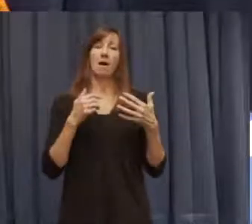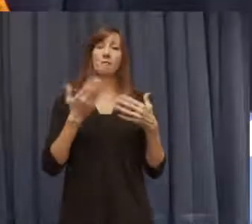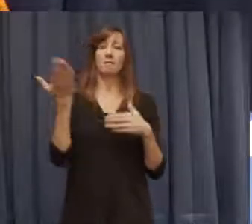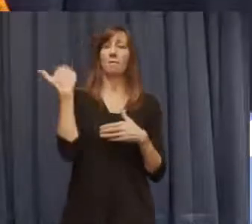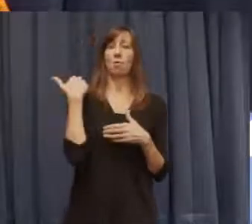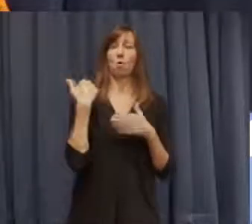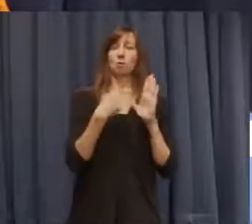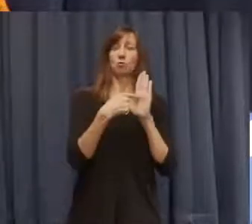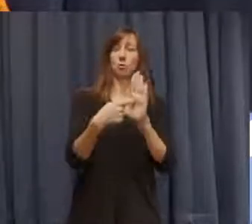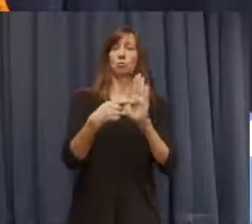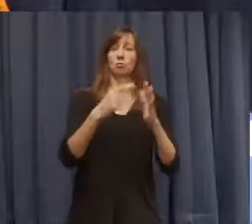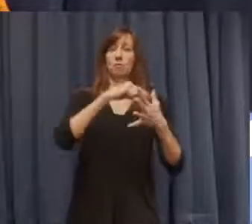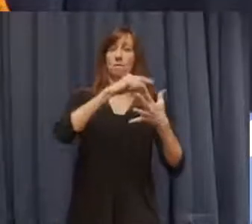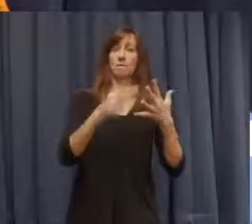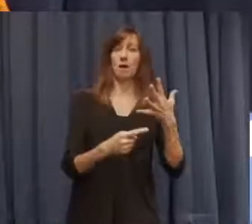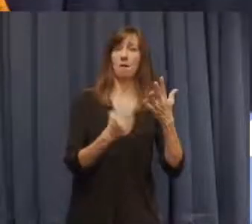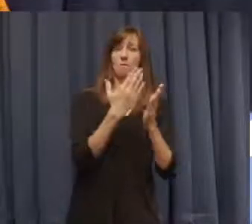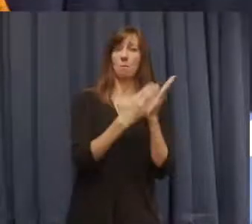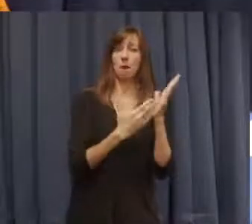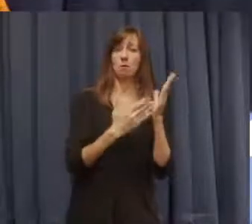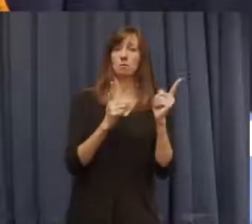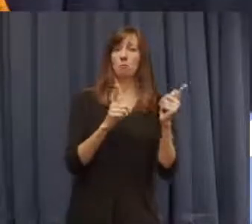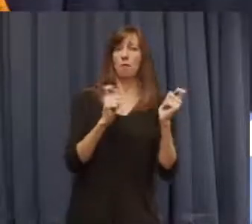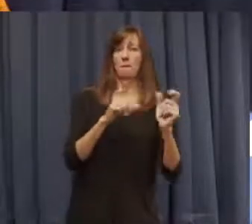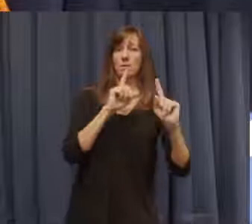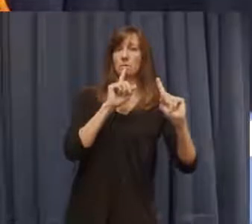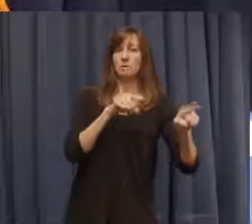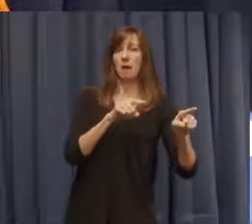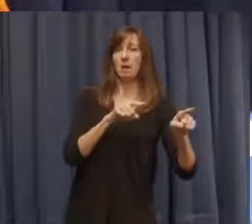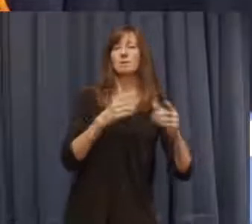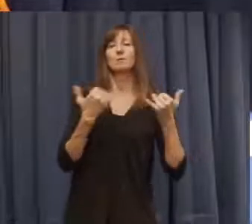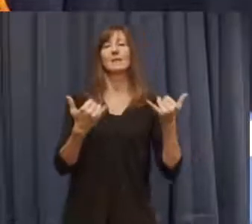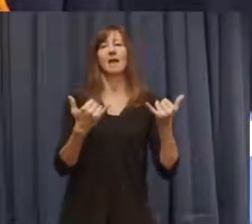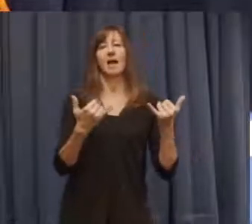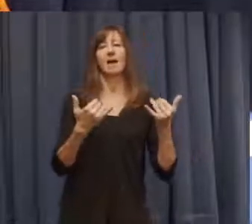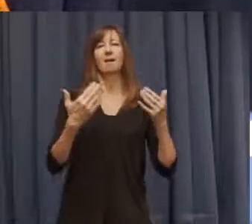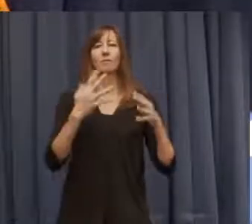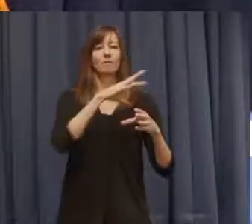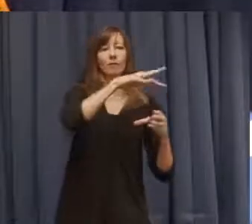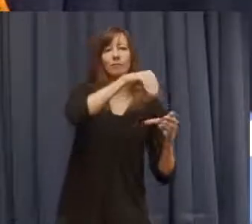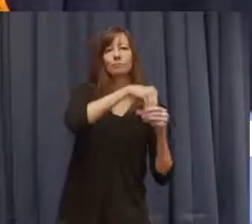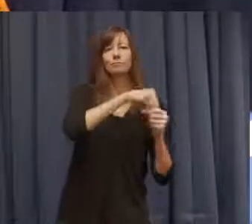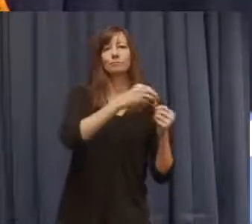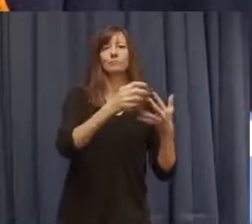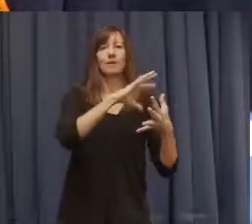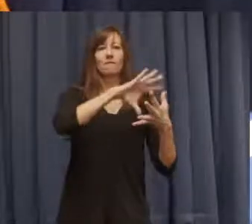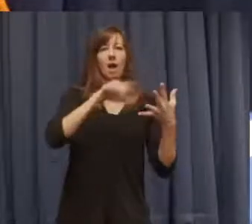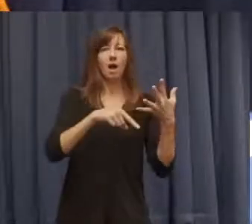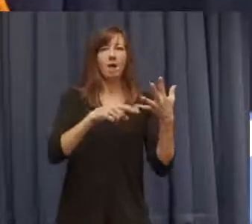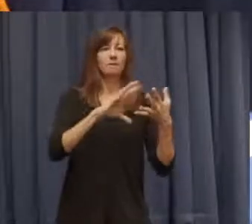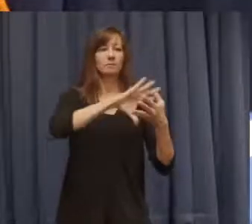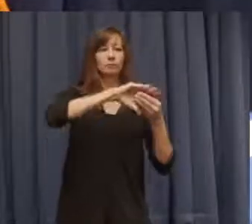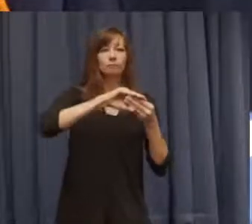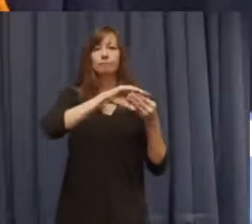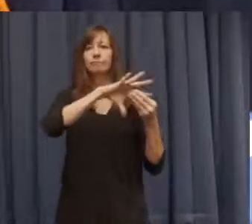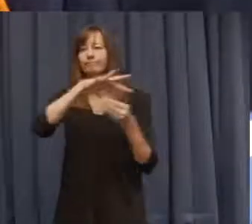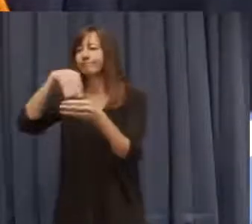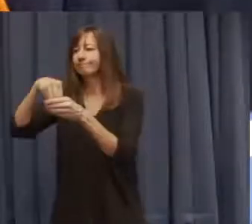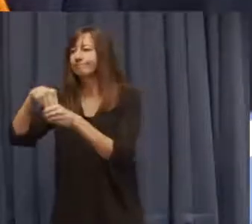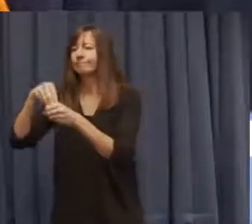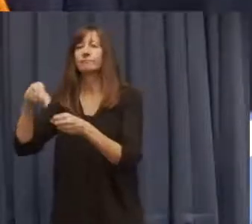really worked and put the resources towards a specific plan to support all 9 of our school districts that